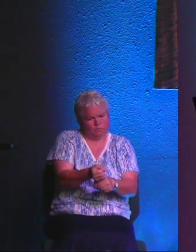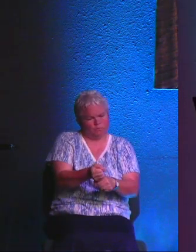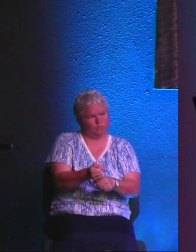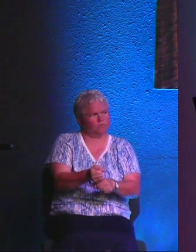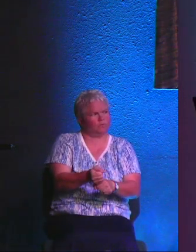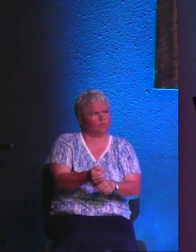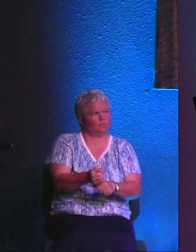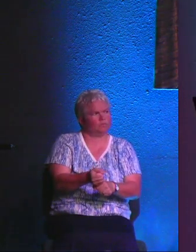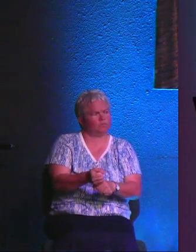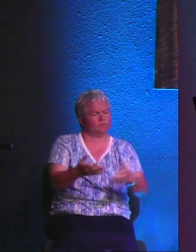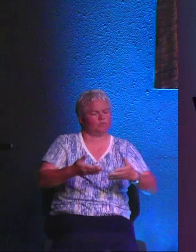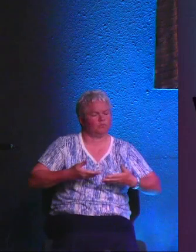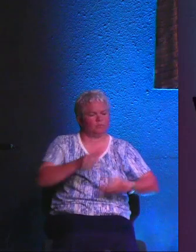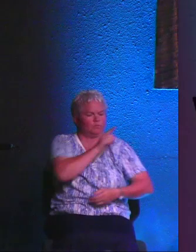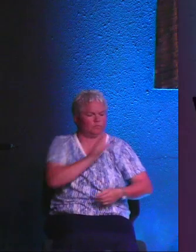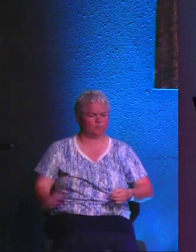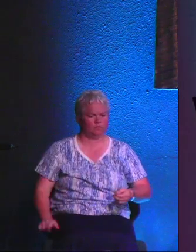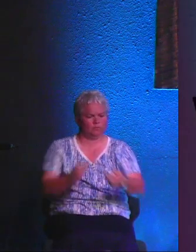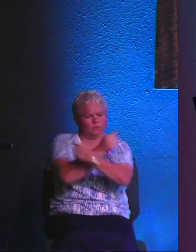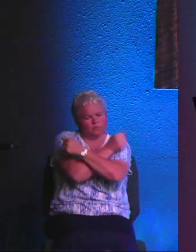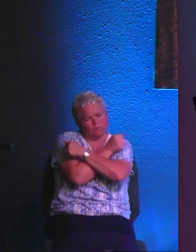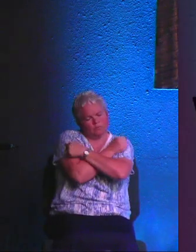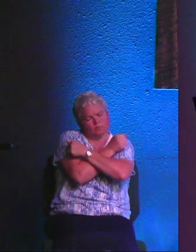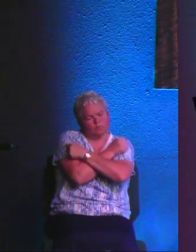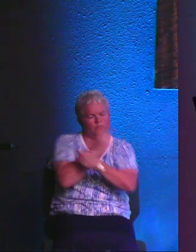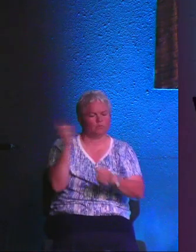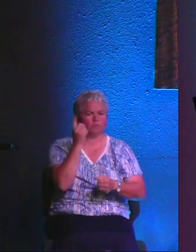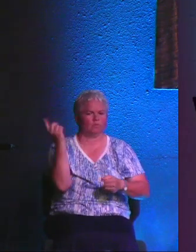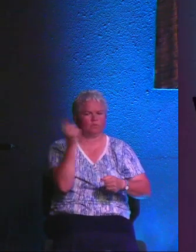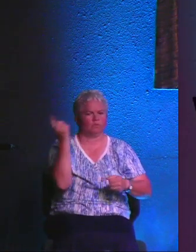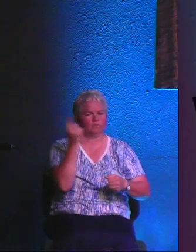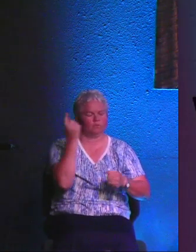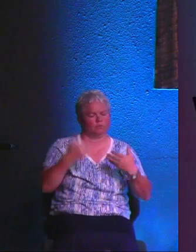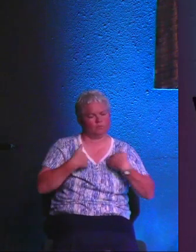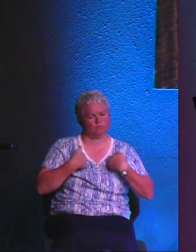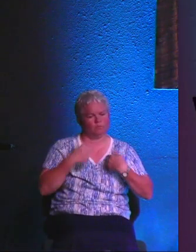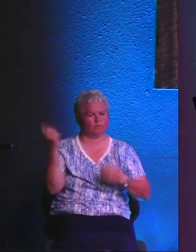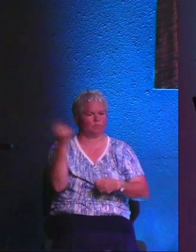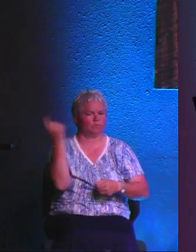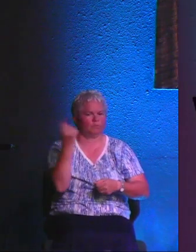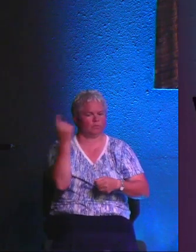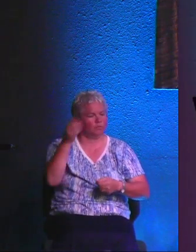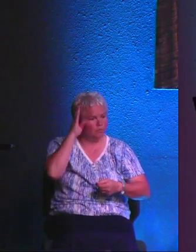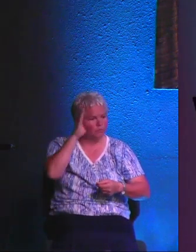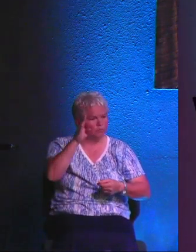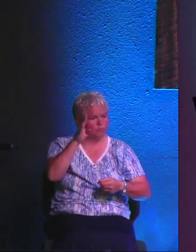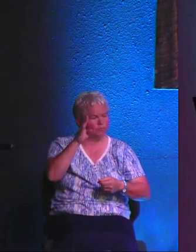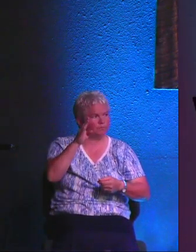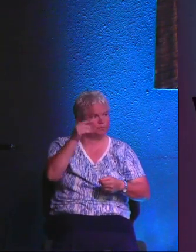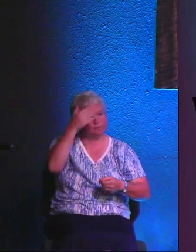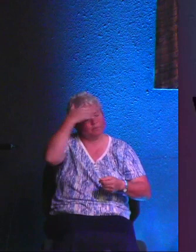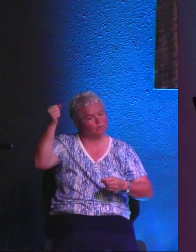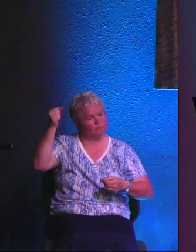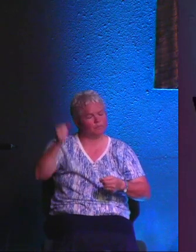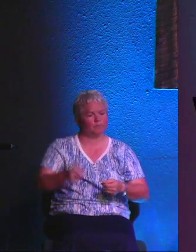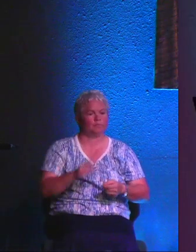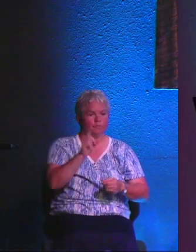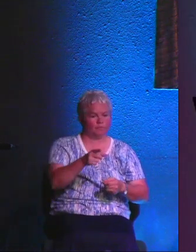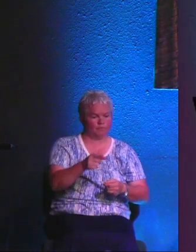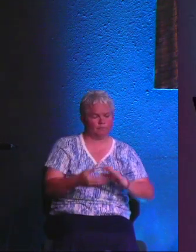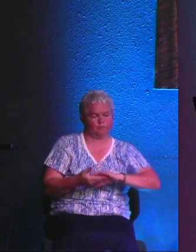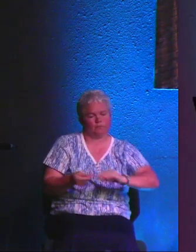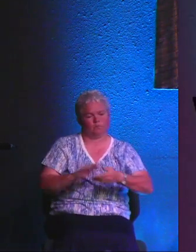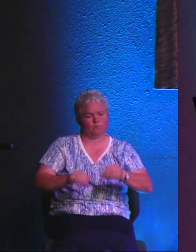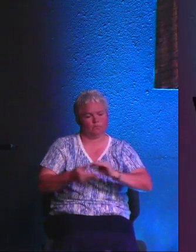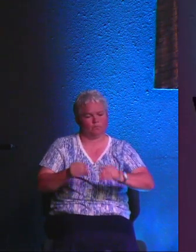accepting the Lord's love that he always had and always will for me, forgiving others and forgiving myself